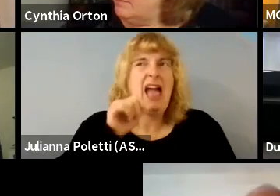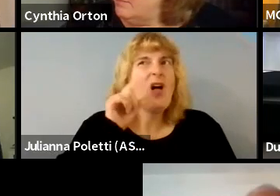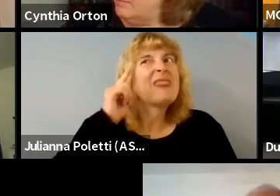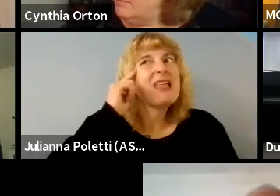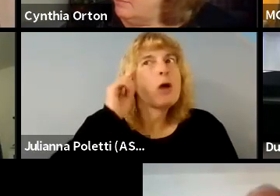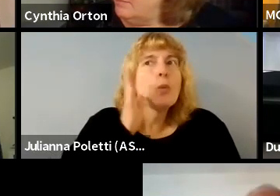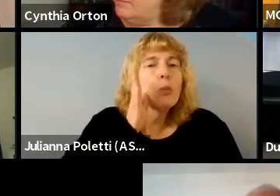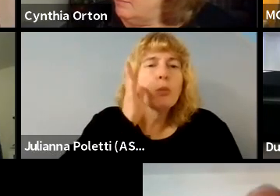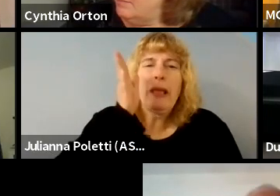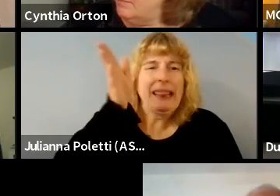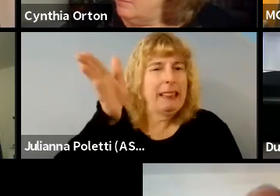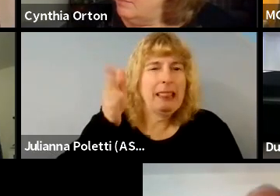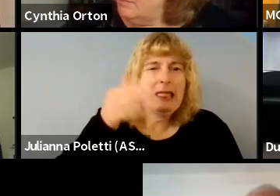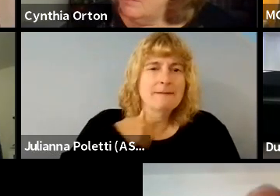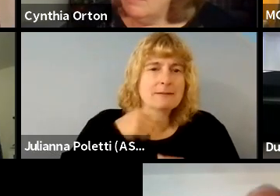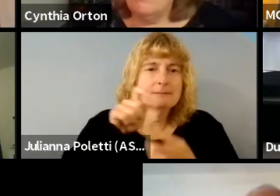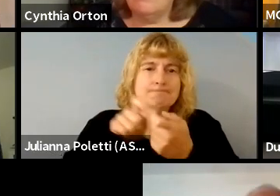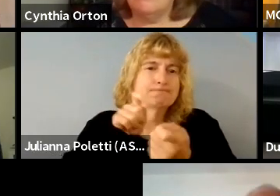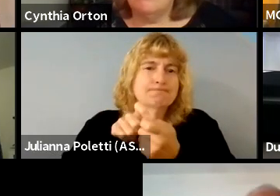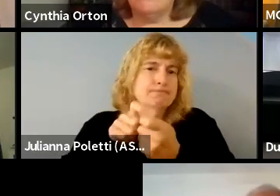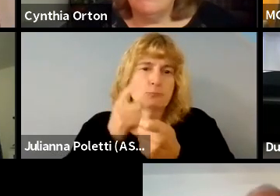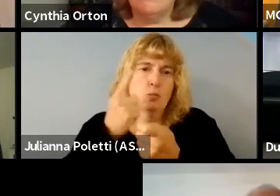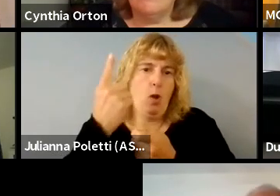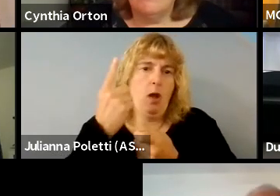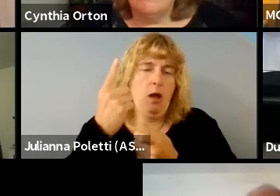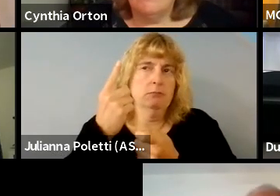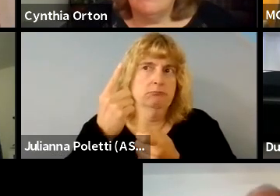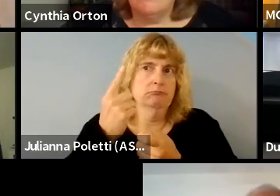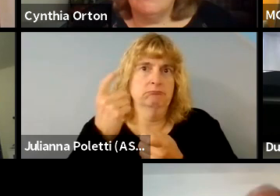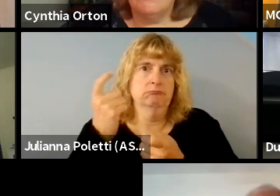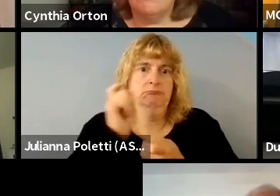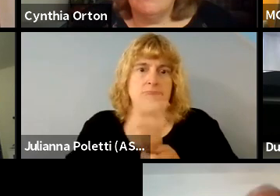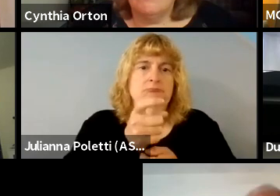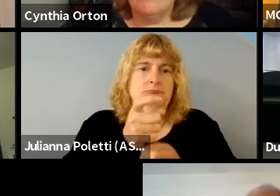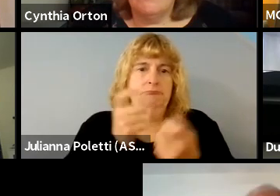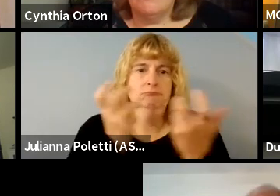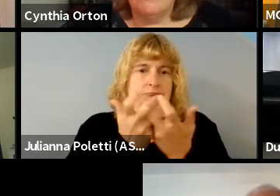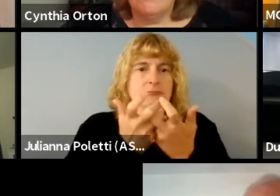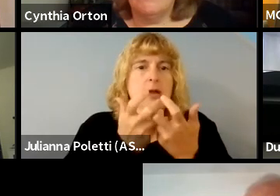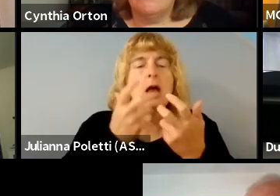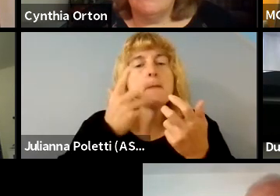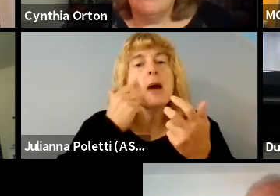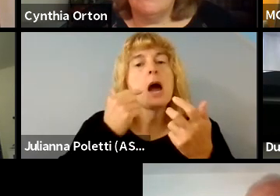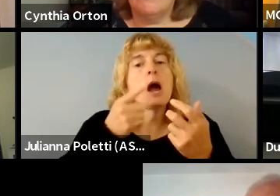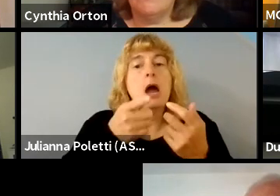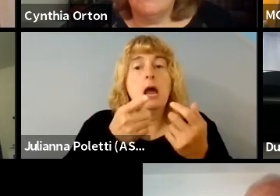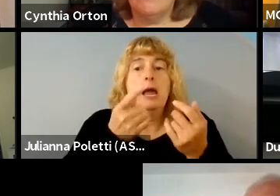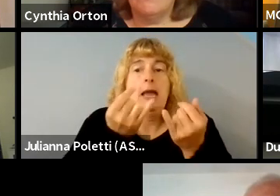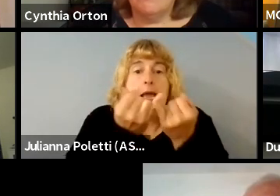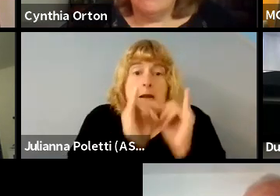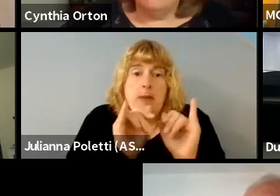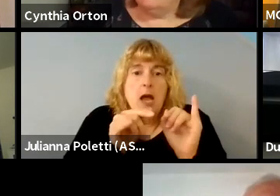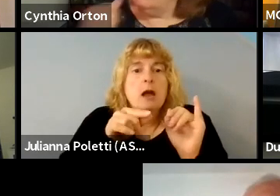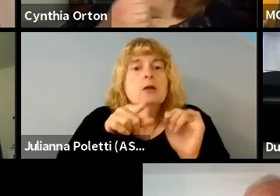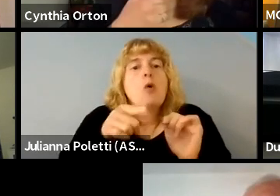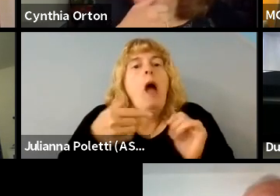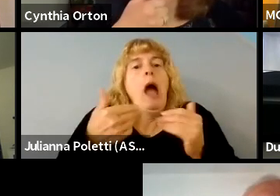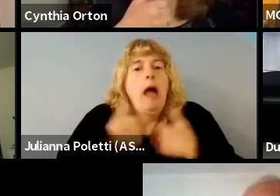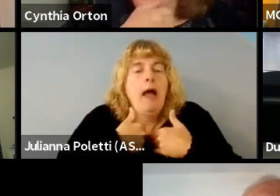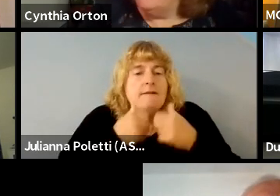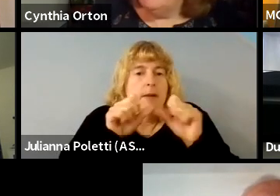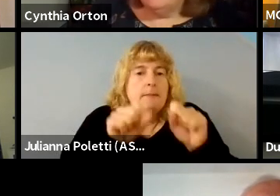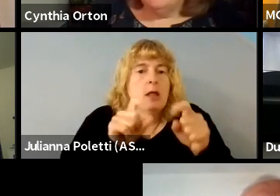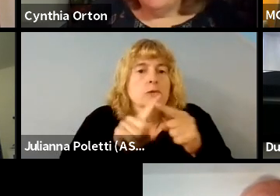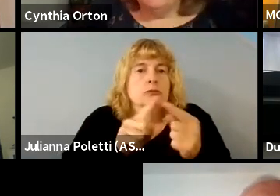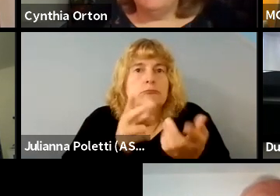this. As is noted, this is, of course, the Independent Citizens Redistricting Commission. Sure. They have the ability to contract for legal